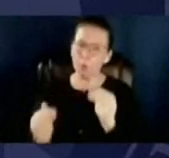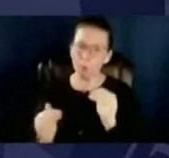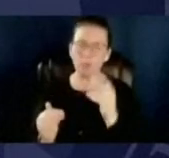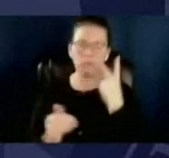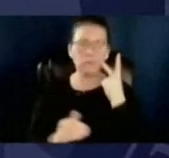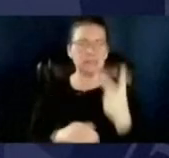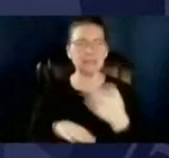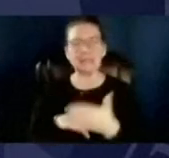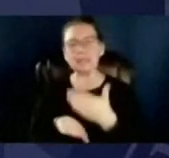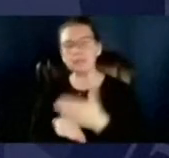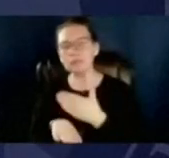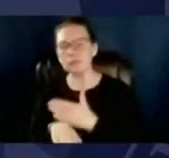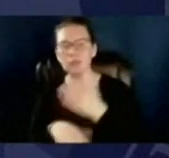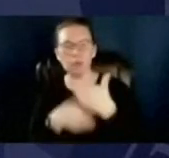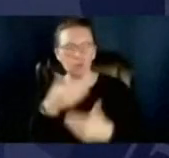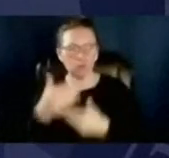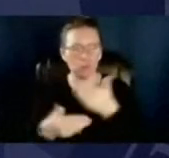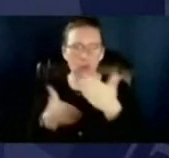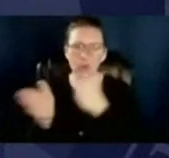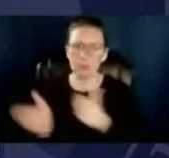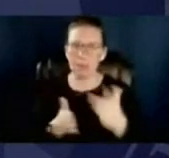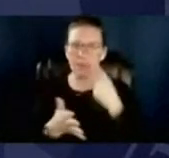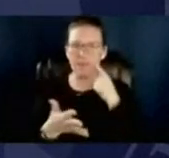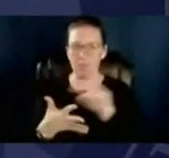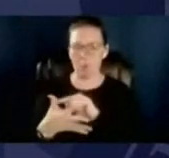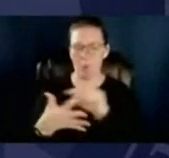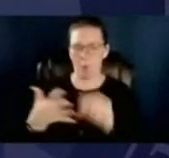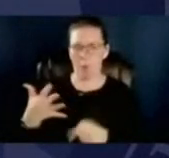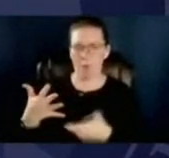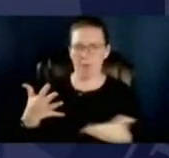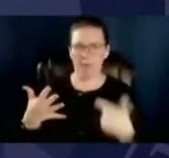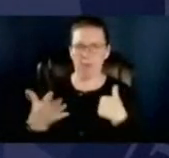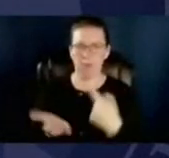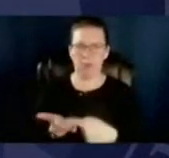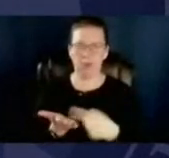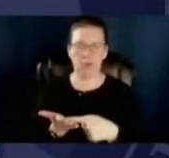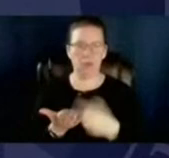these elements over the rest of the year.